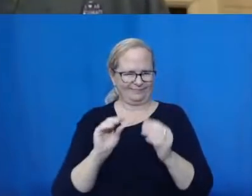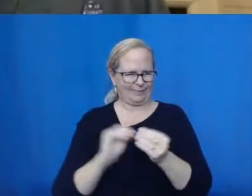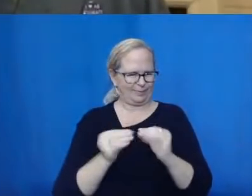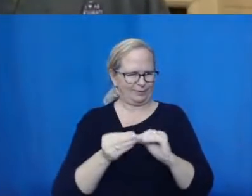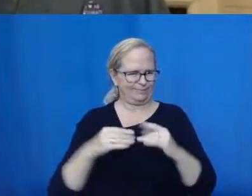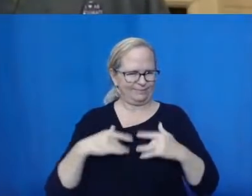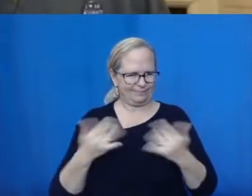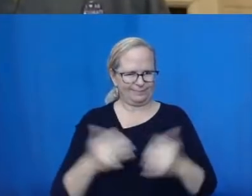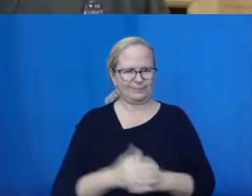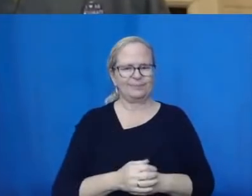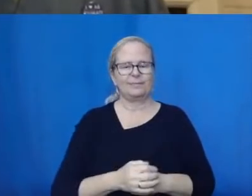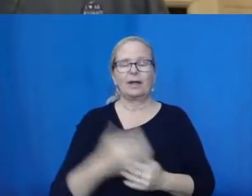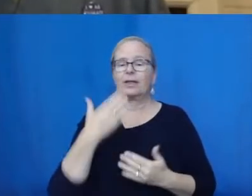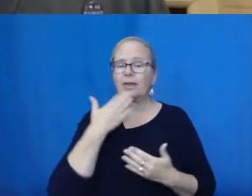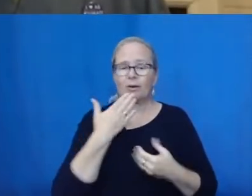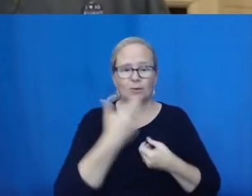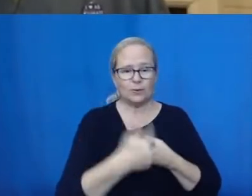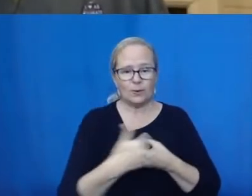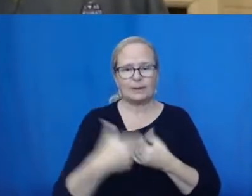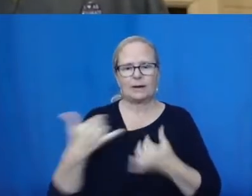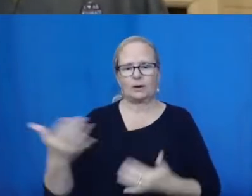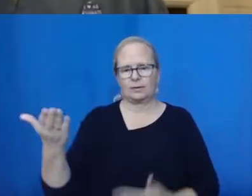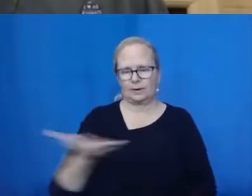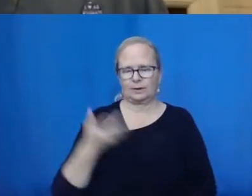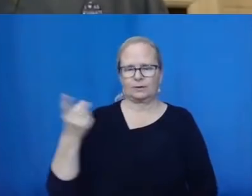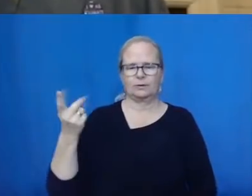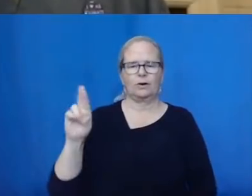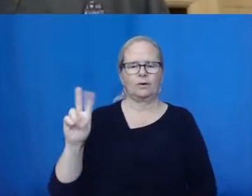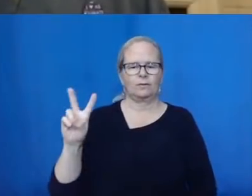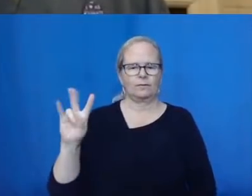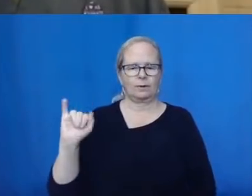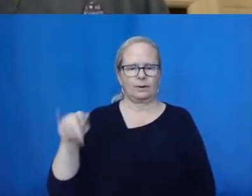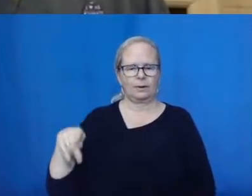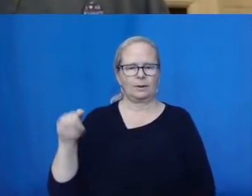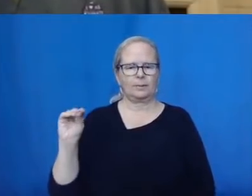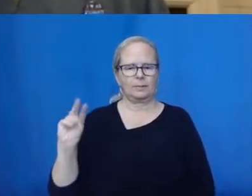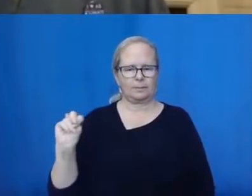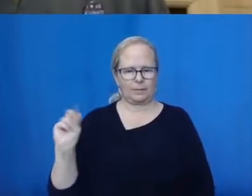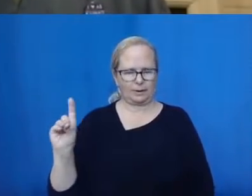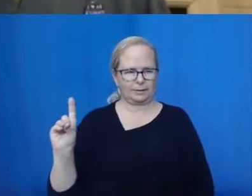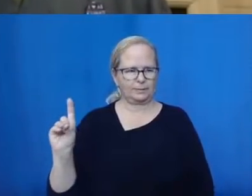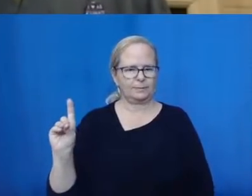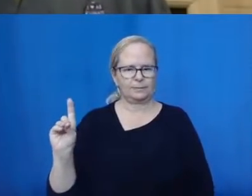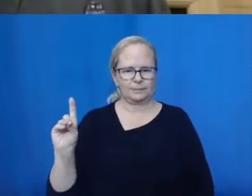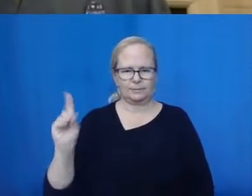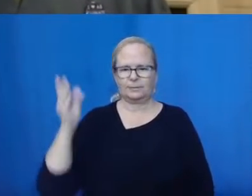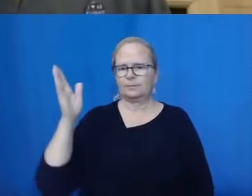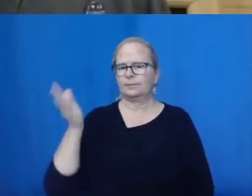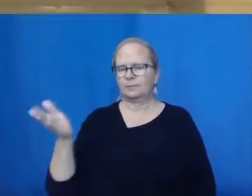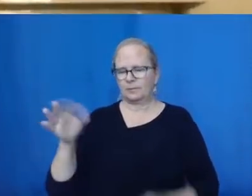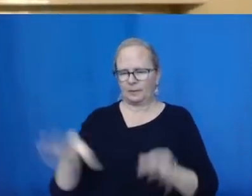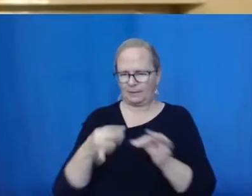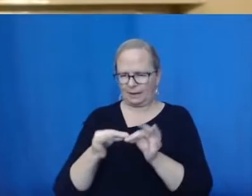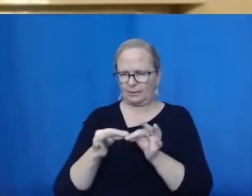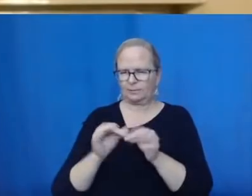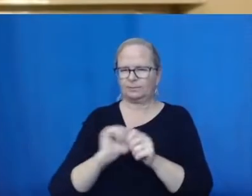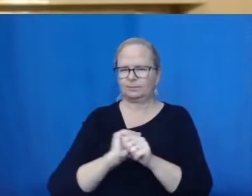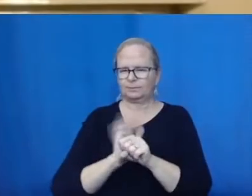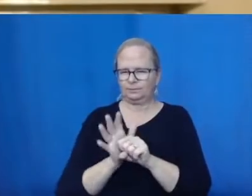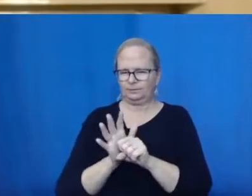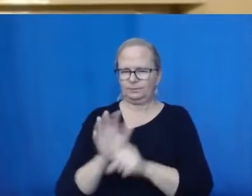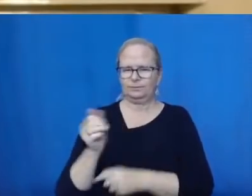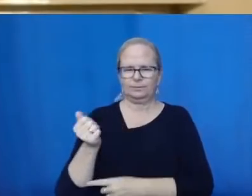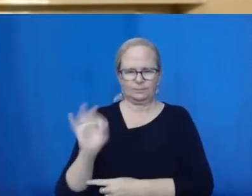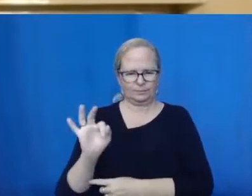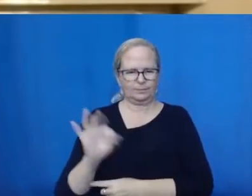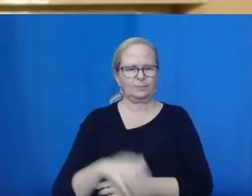the current COVID-19 situation for Alberta. Thank you, Dr. Vipont. I'm pretty excited about our group